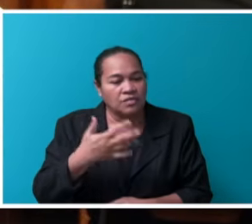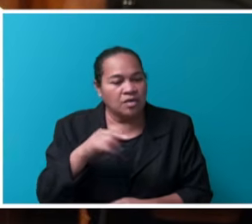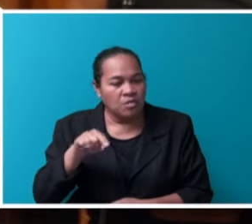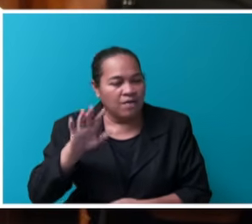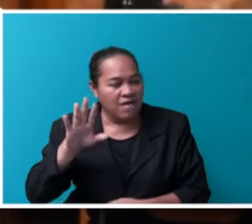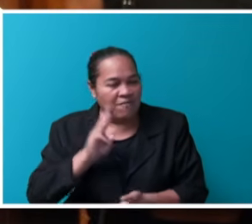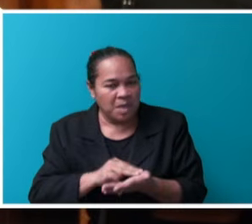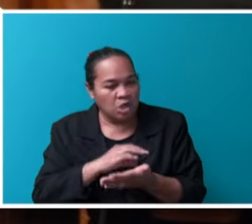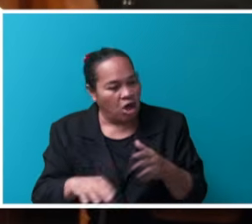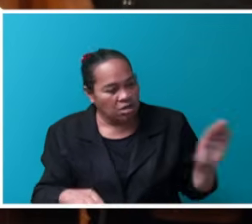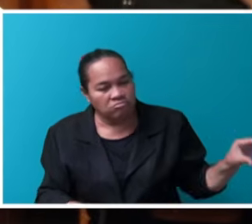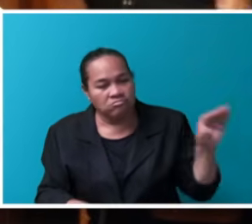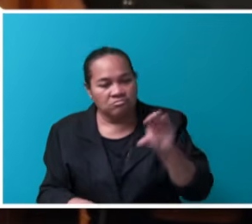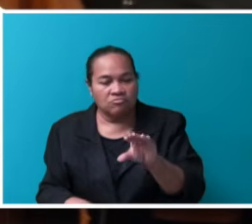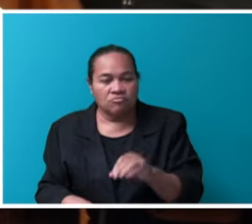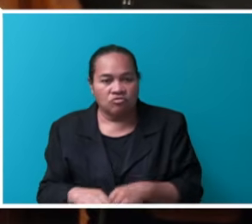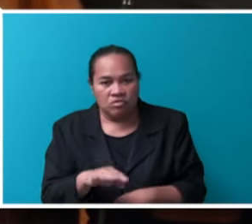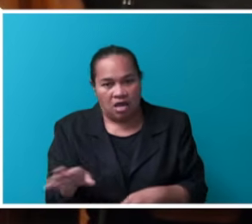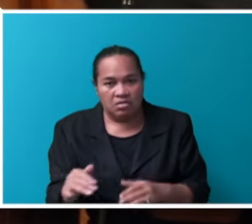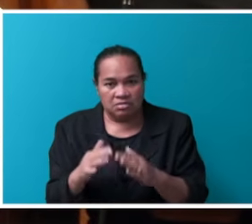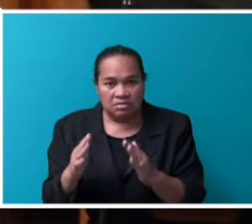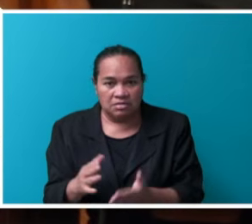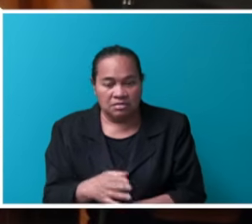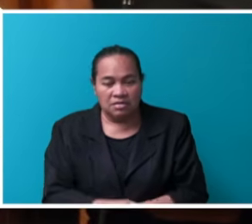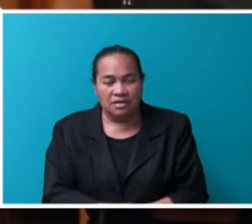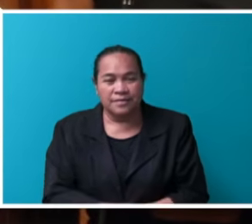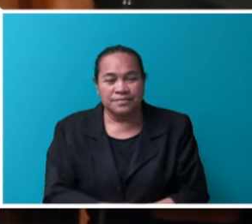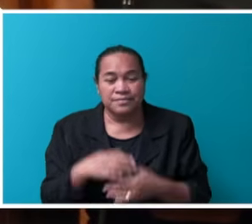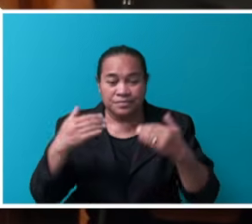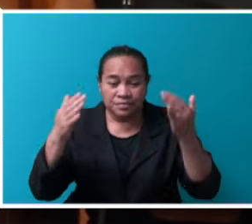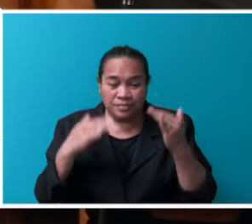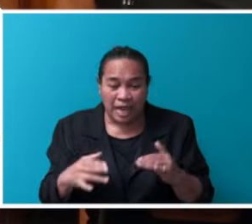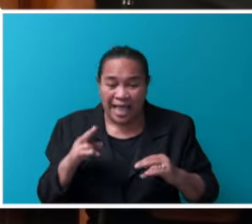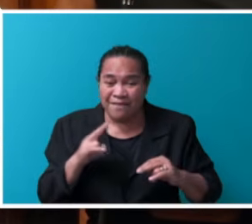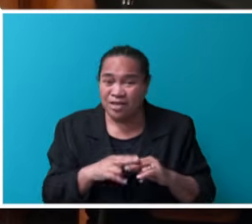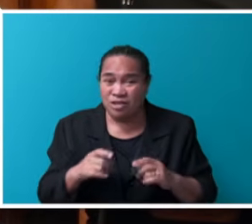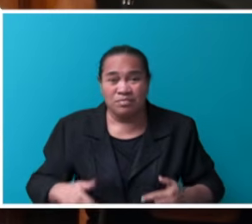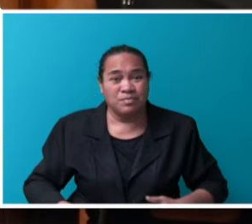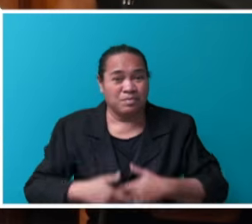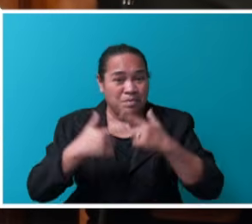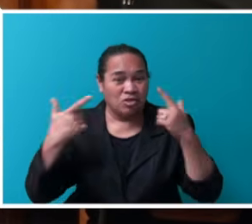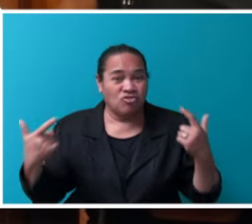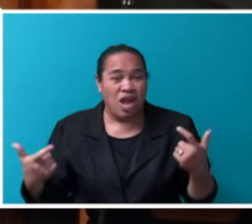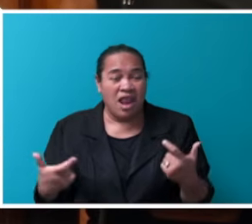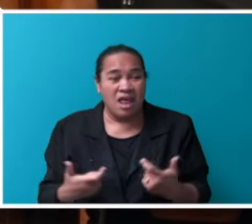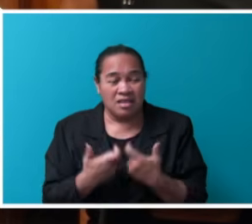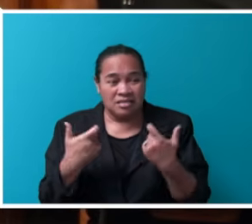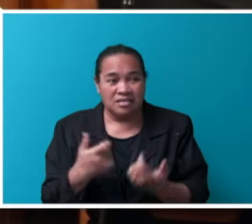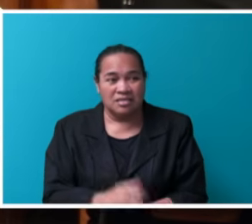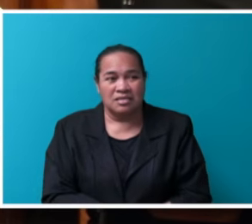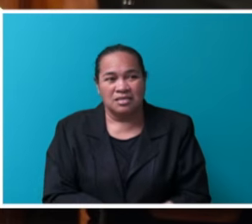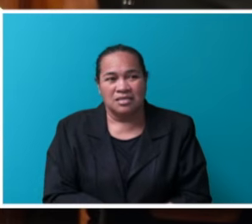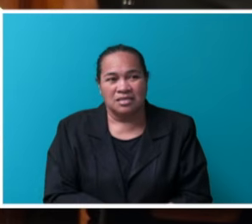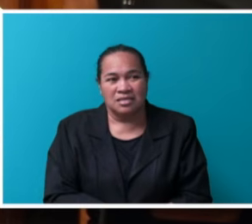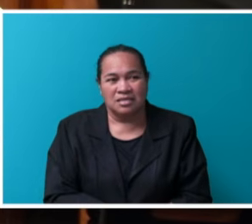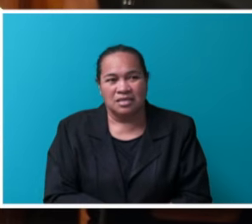Speaker. Mr. Speaker, Fiji faces major challenges with informal settlements. The rise